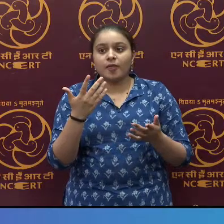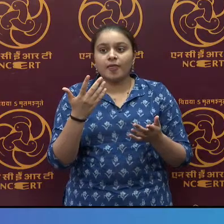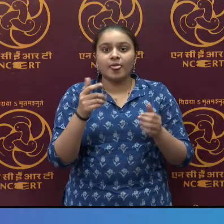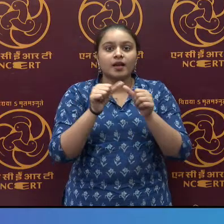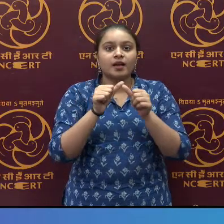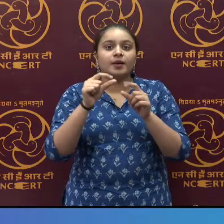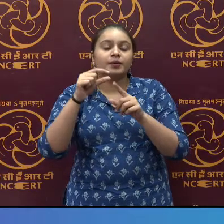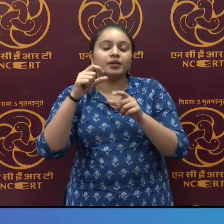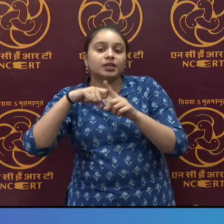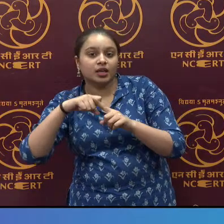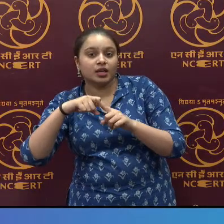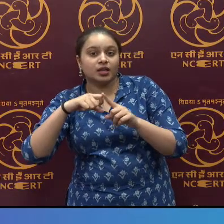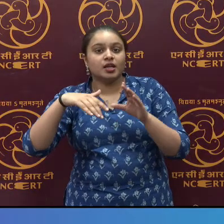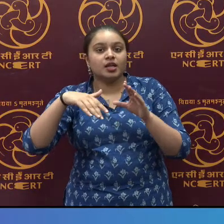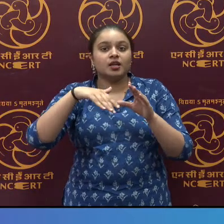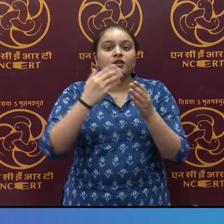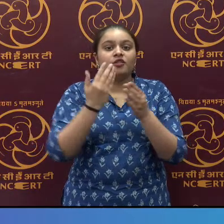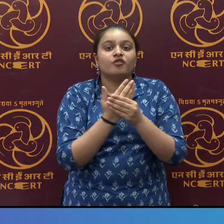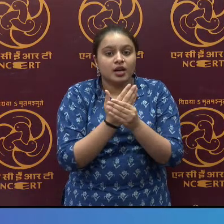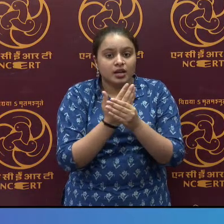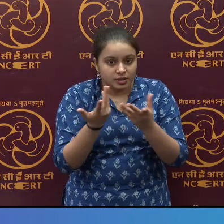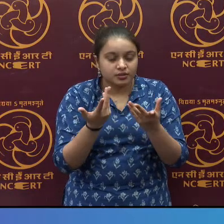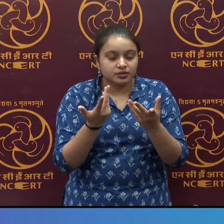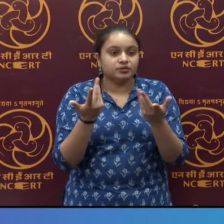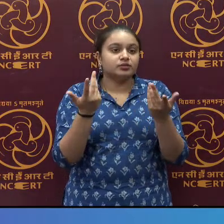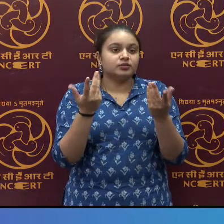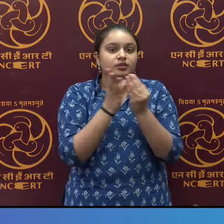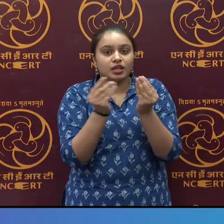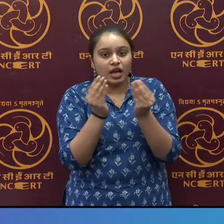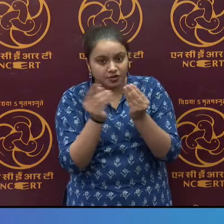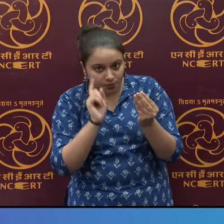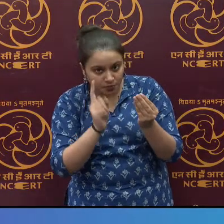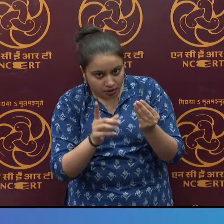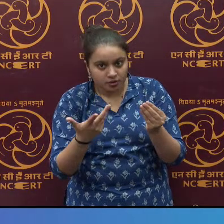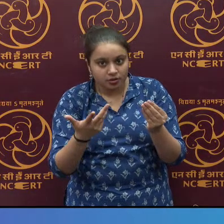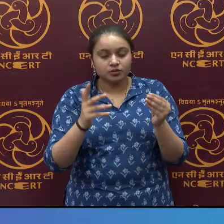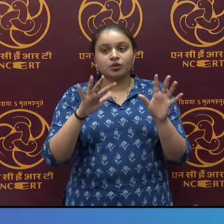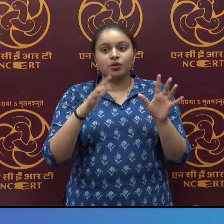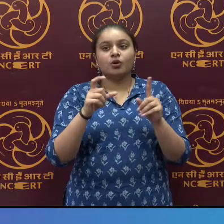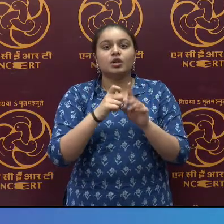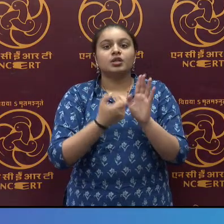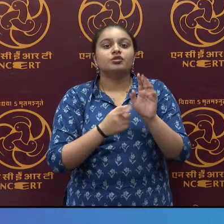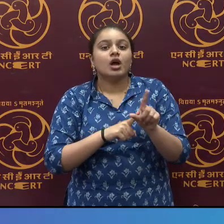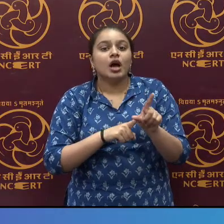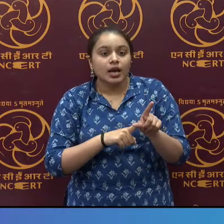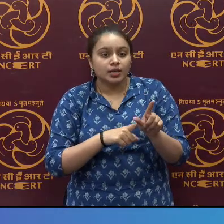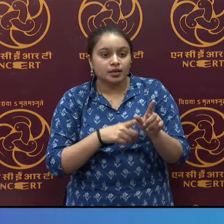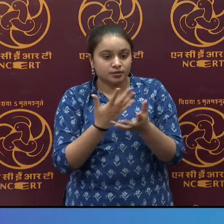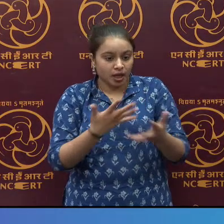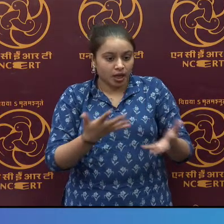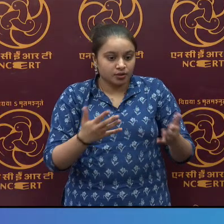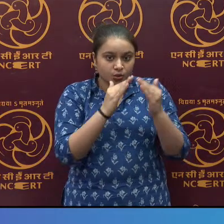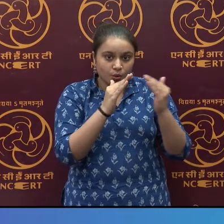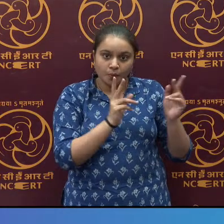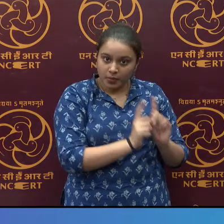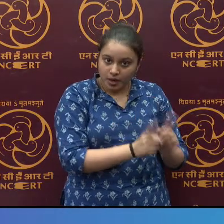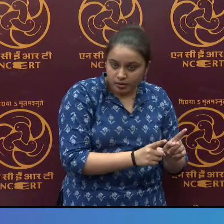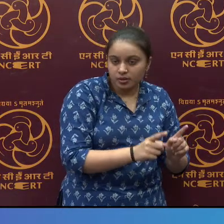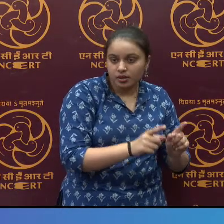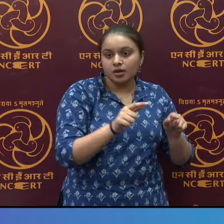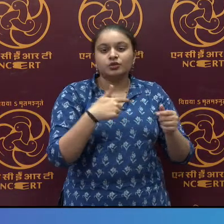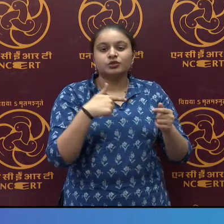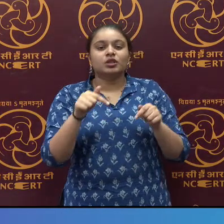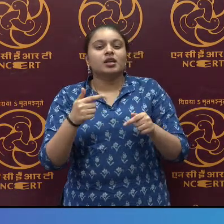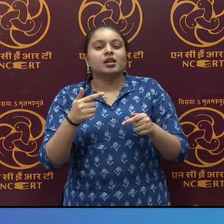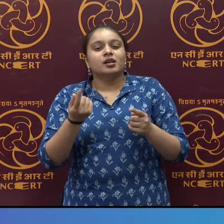APK files, you should have some handy cash, you should have some dry material to eat at home. So in these cases, when